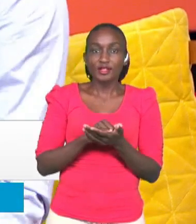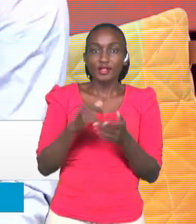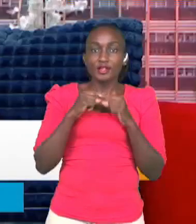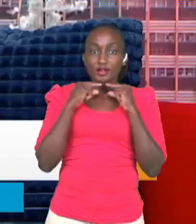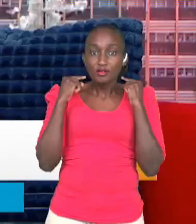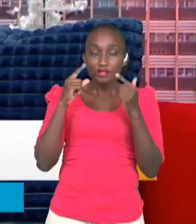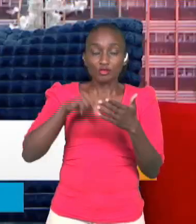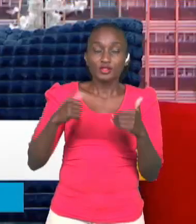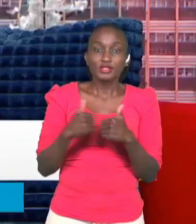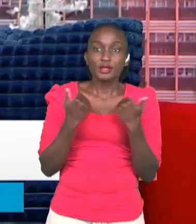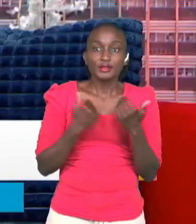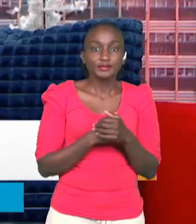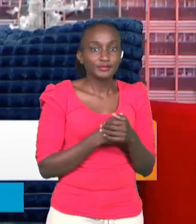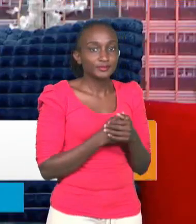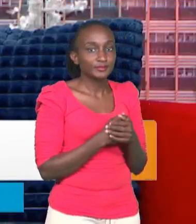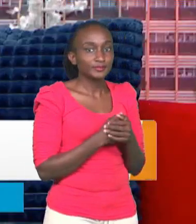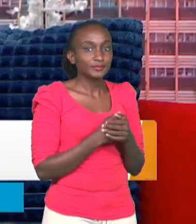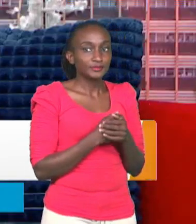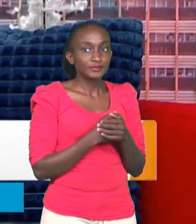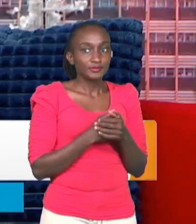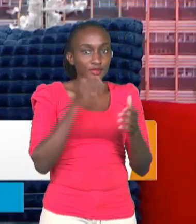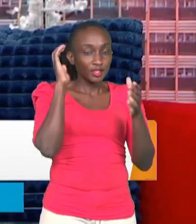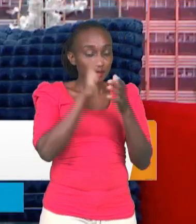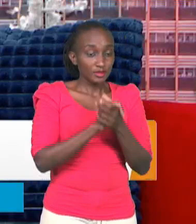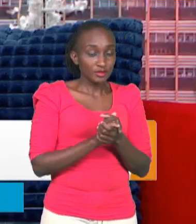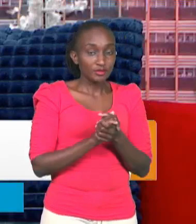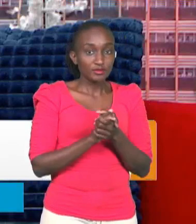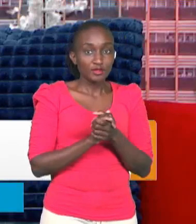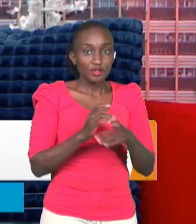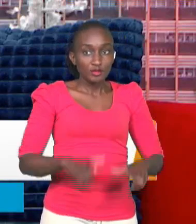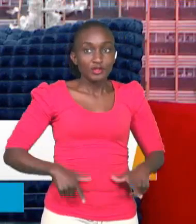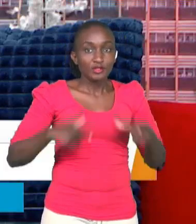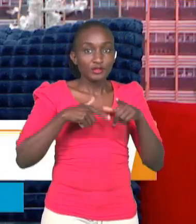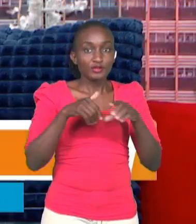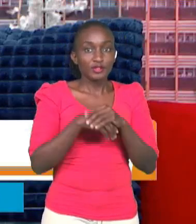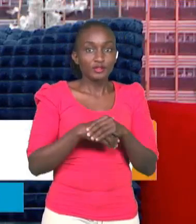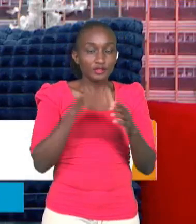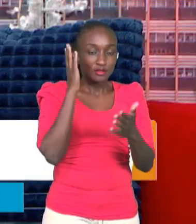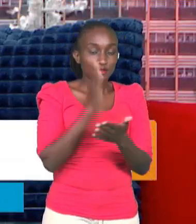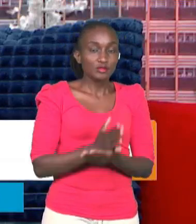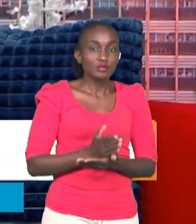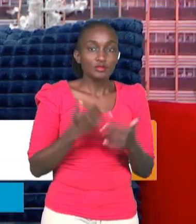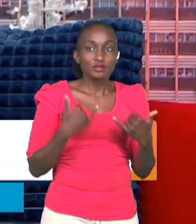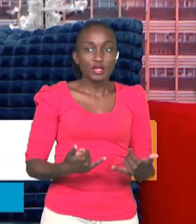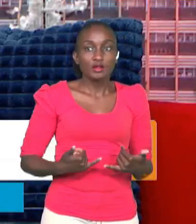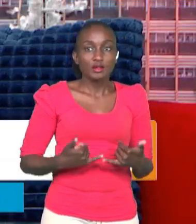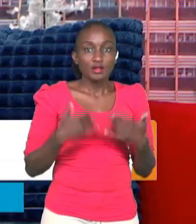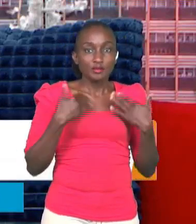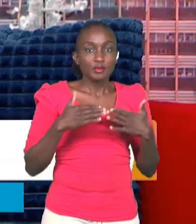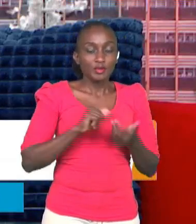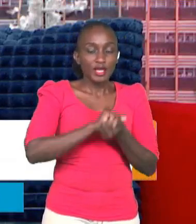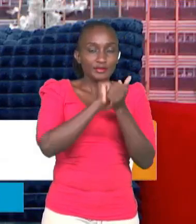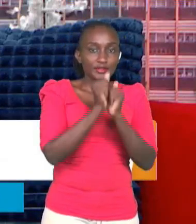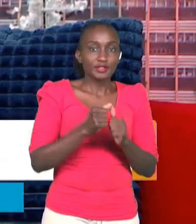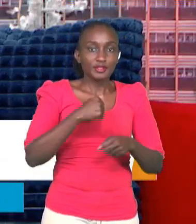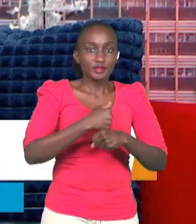happening? Nick, I think we live in the reality right now. People have turned this thing over their head. Yeah. There's a lot of